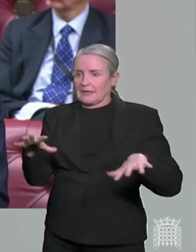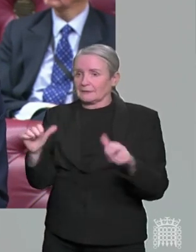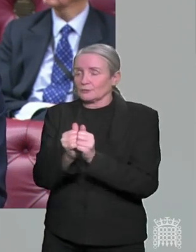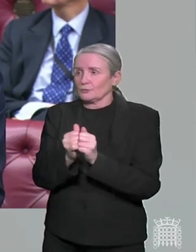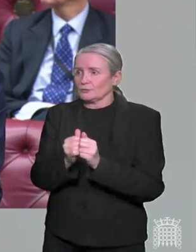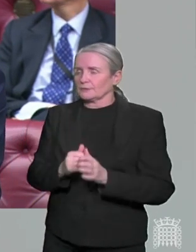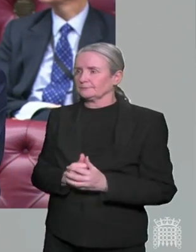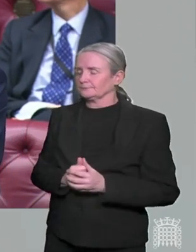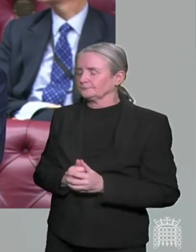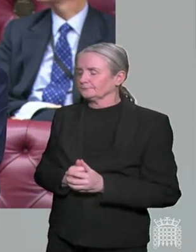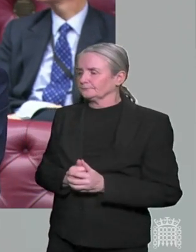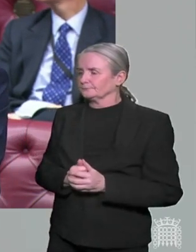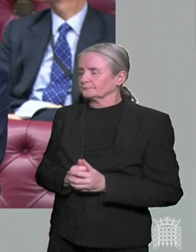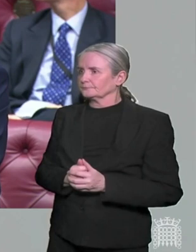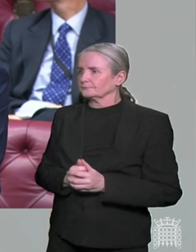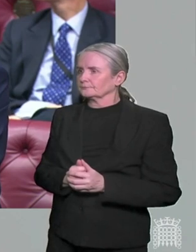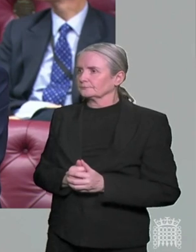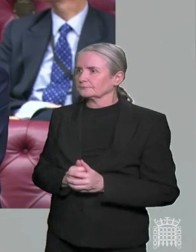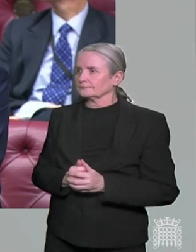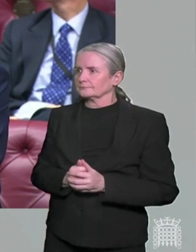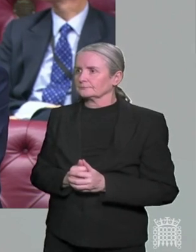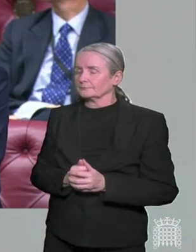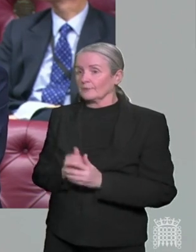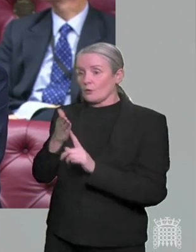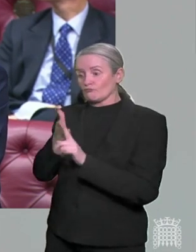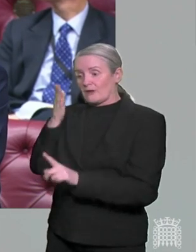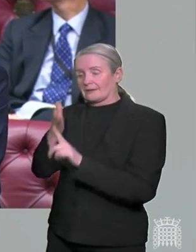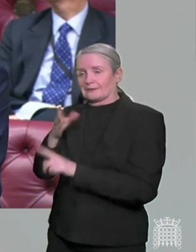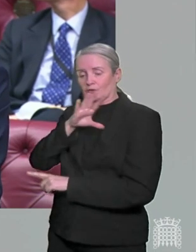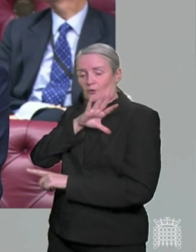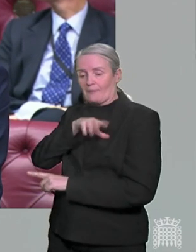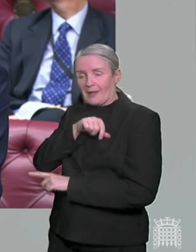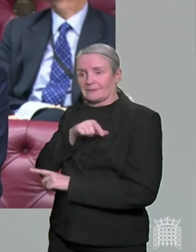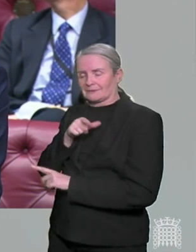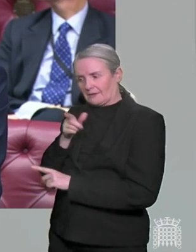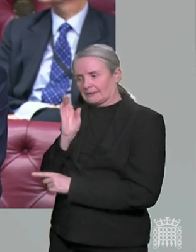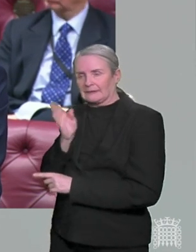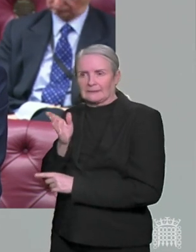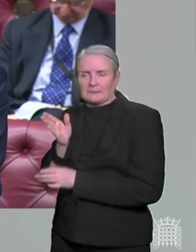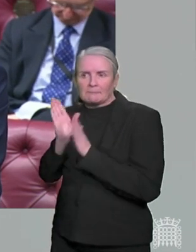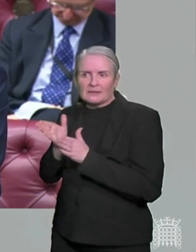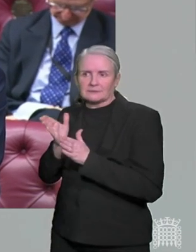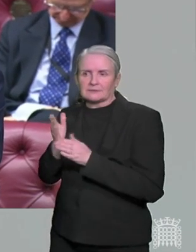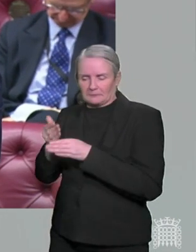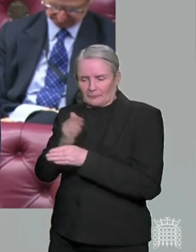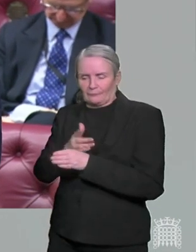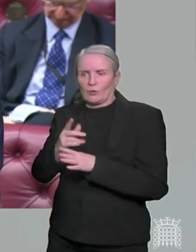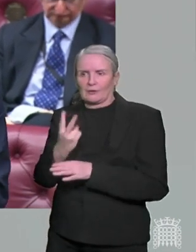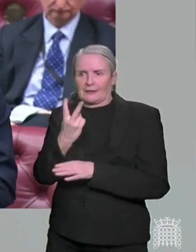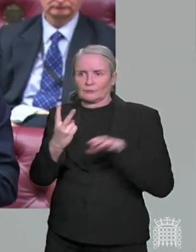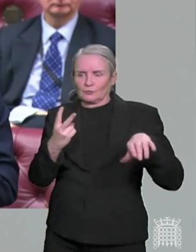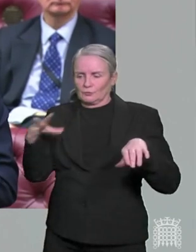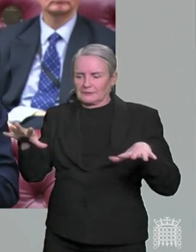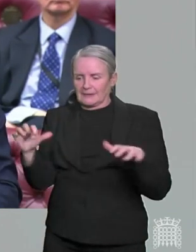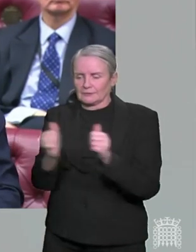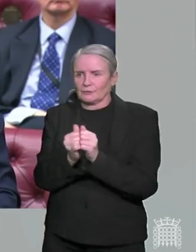recognition is obviously part of a two-state solution. And it's something that should help with the momentum. The point I've been making is that it